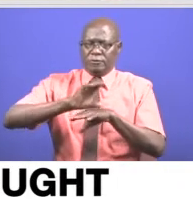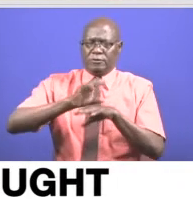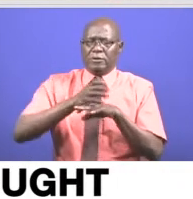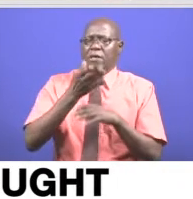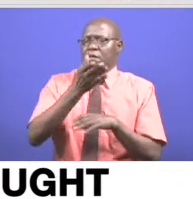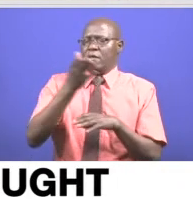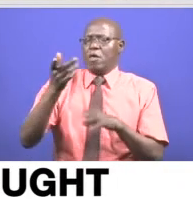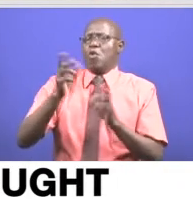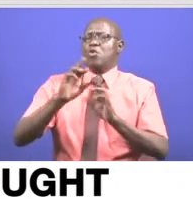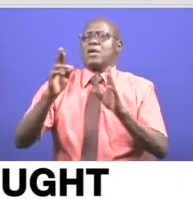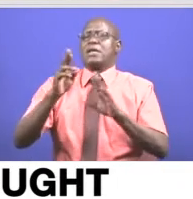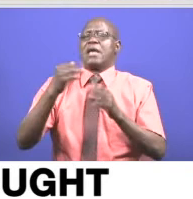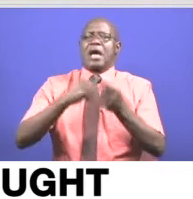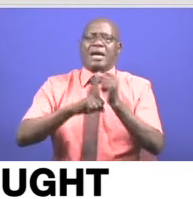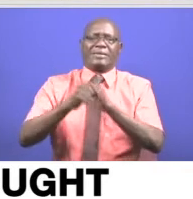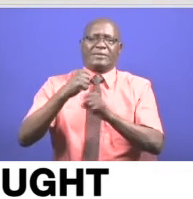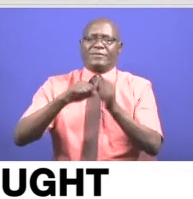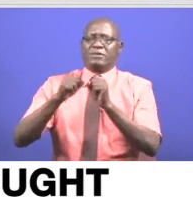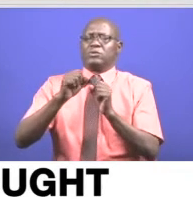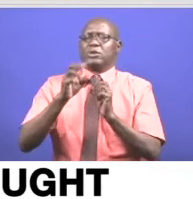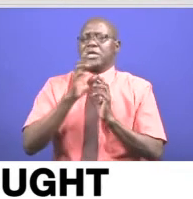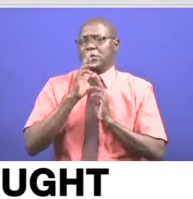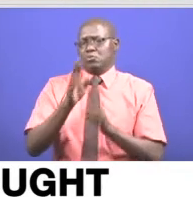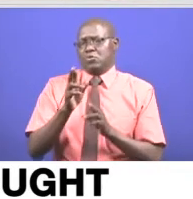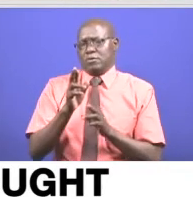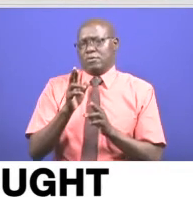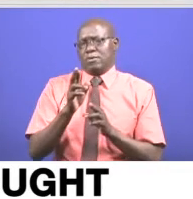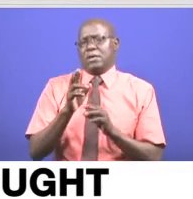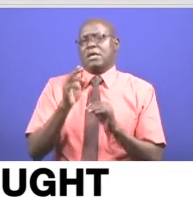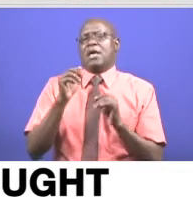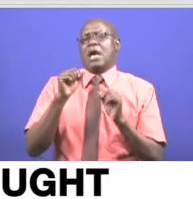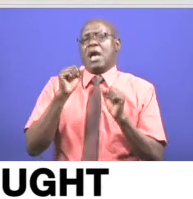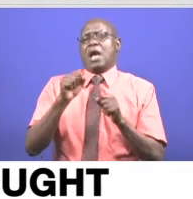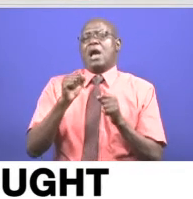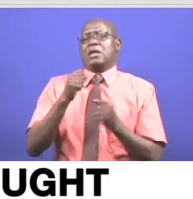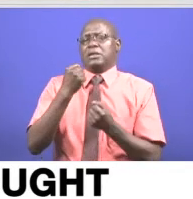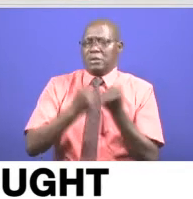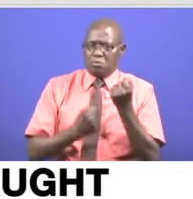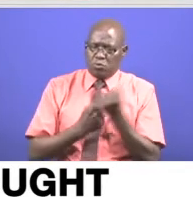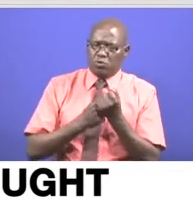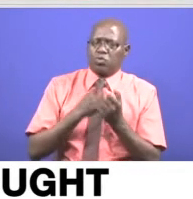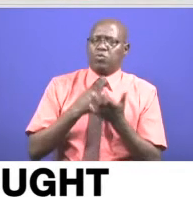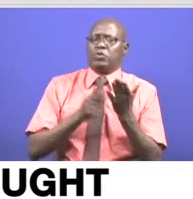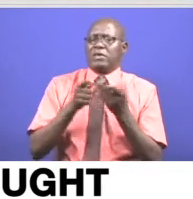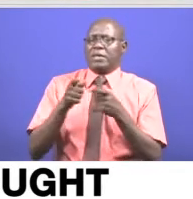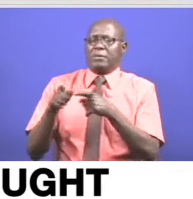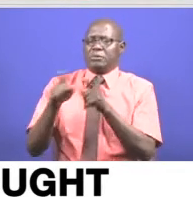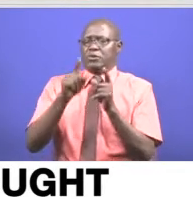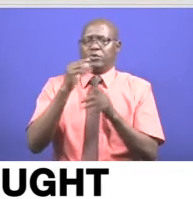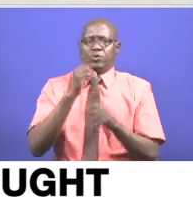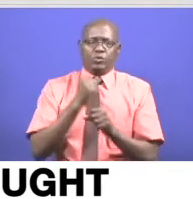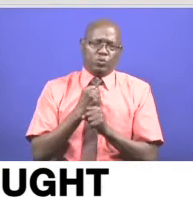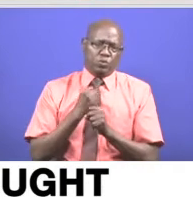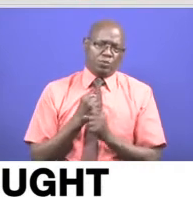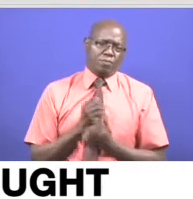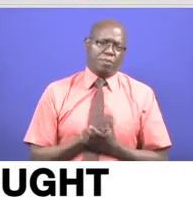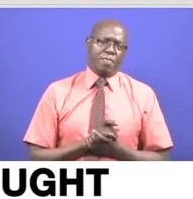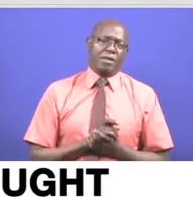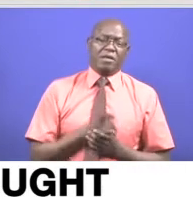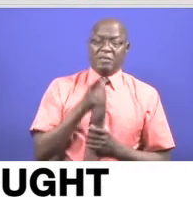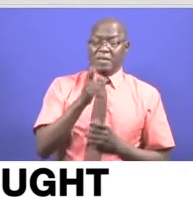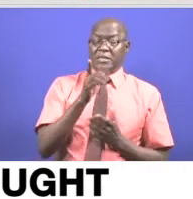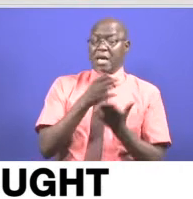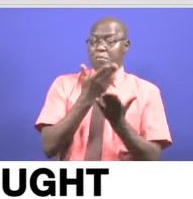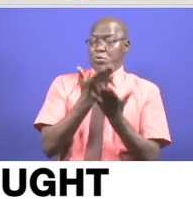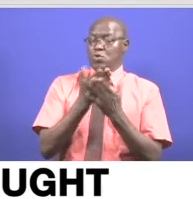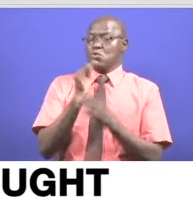are activating responses so that we can complement what they are doing. This kind of appeal that you're asking, how